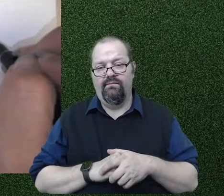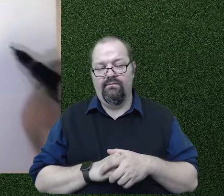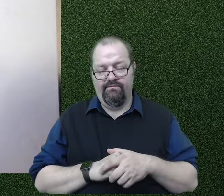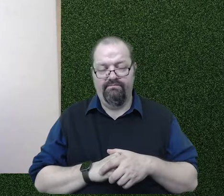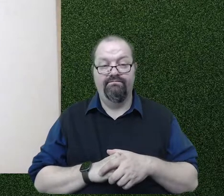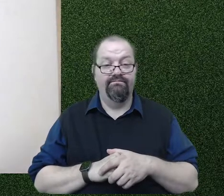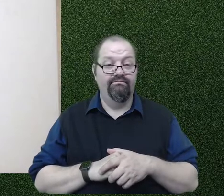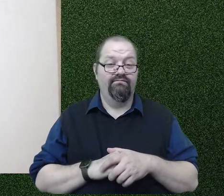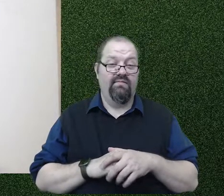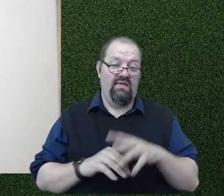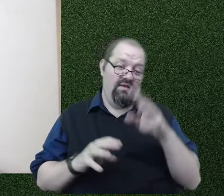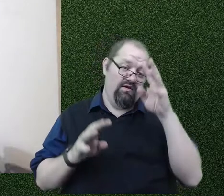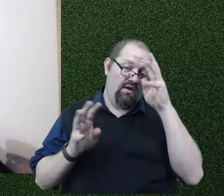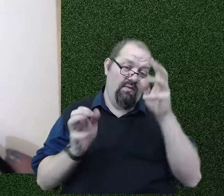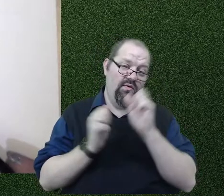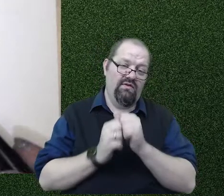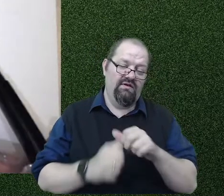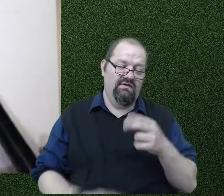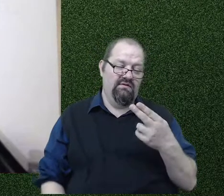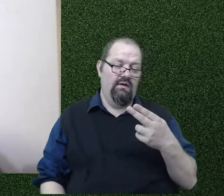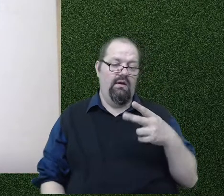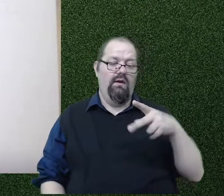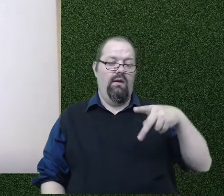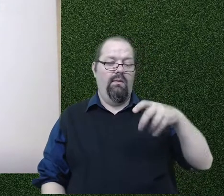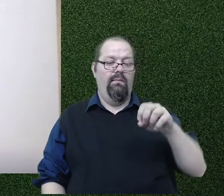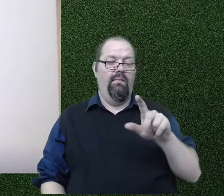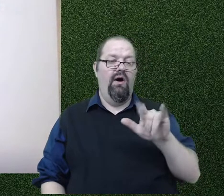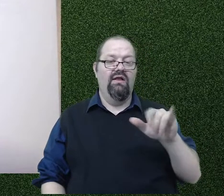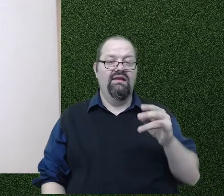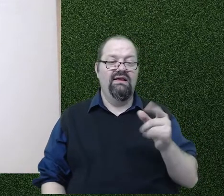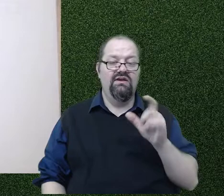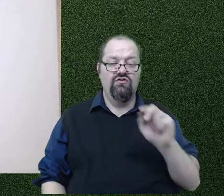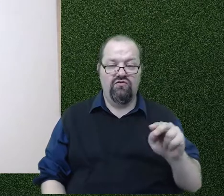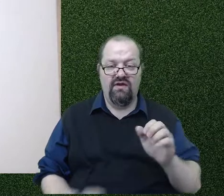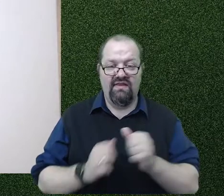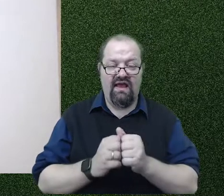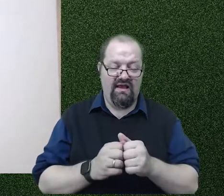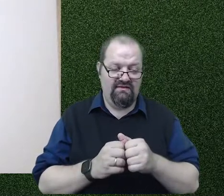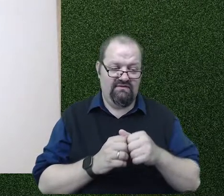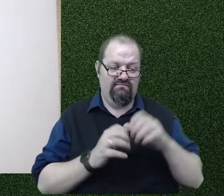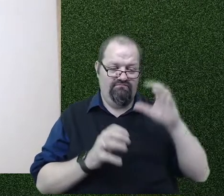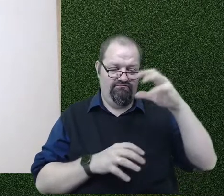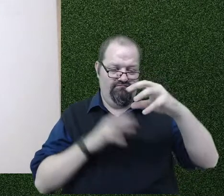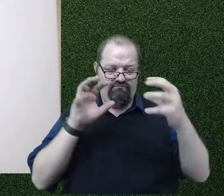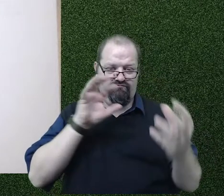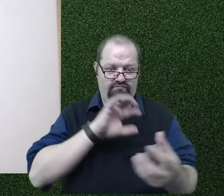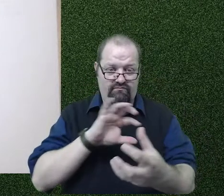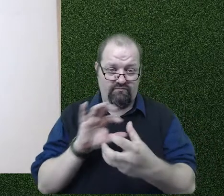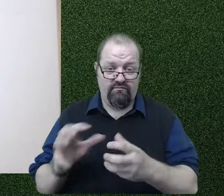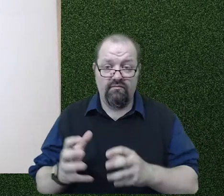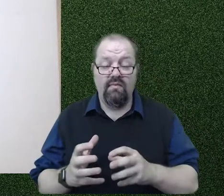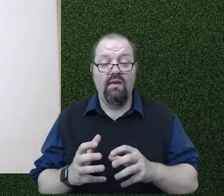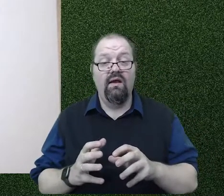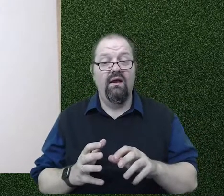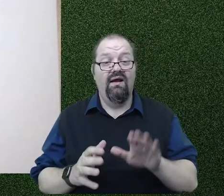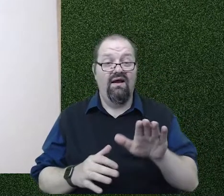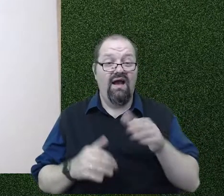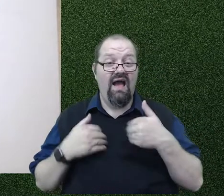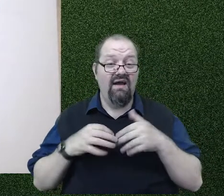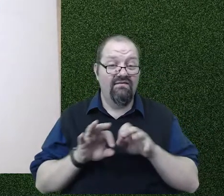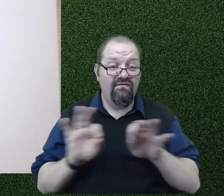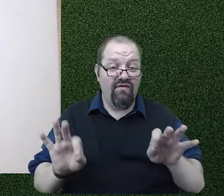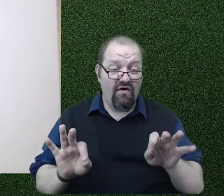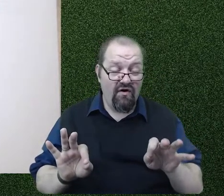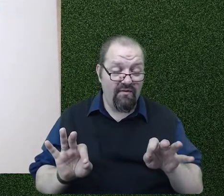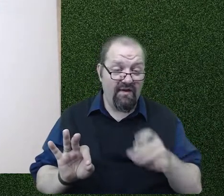And you get this polyhedron that has parallelograms on all the sides. It turns out that there is a formula